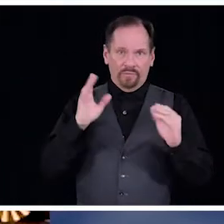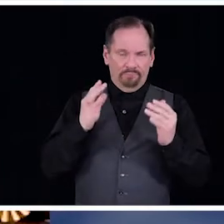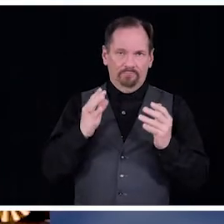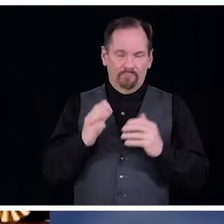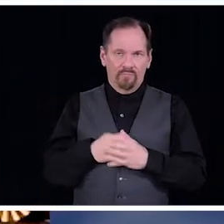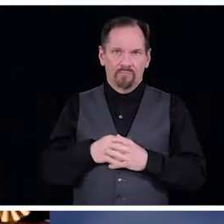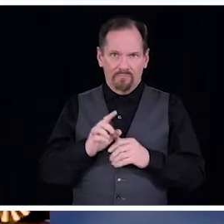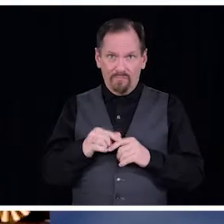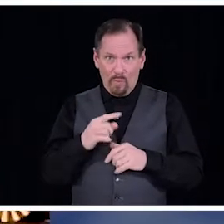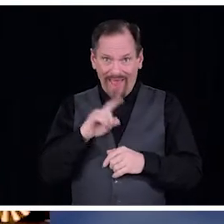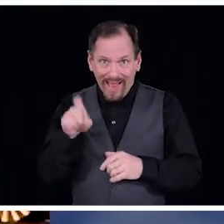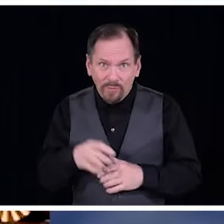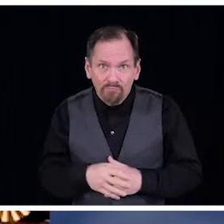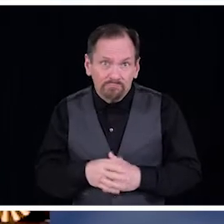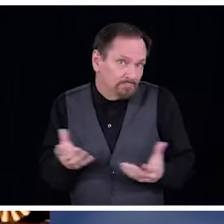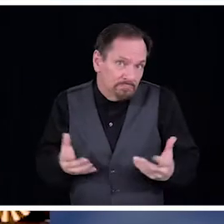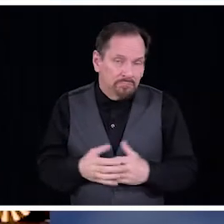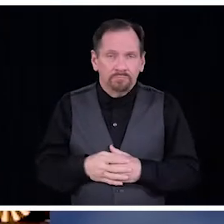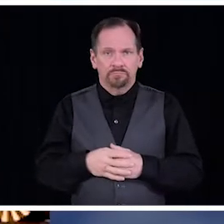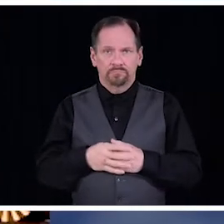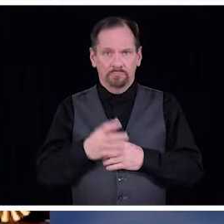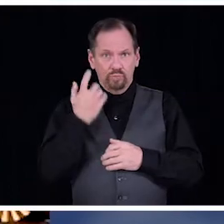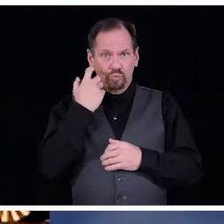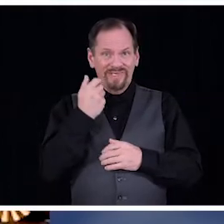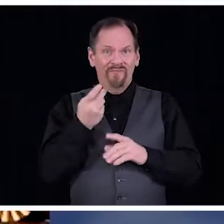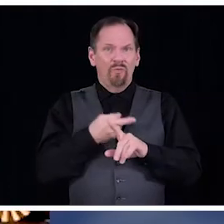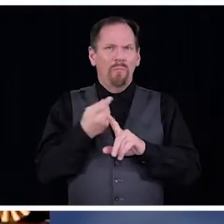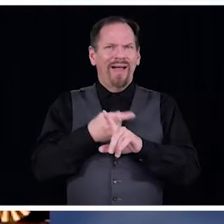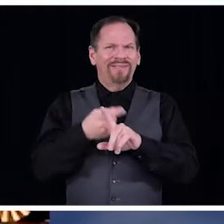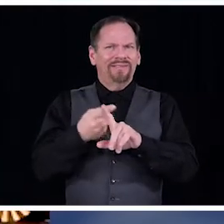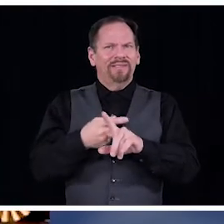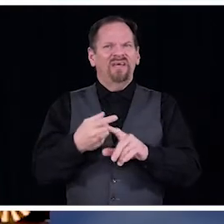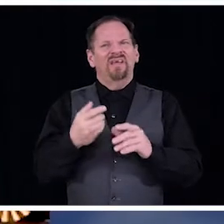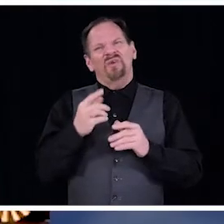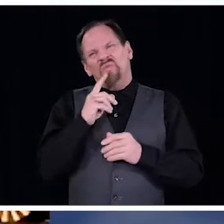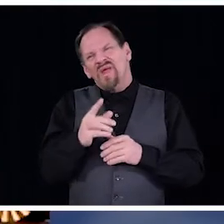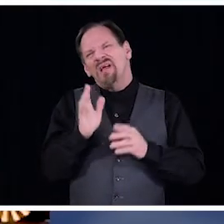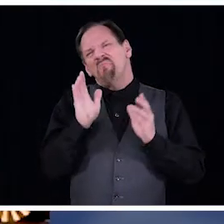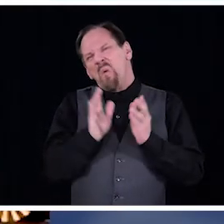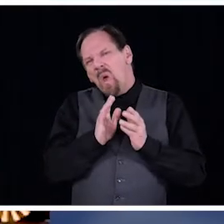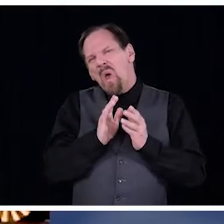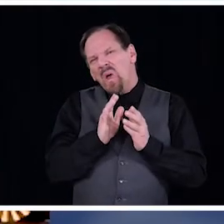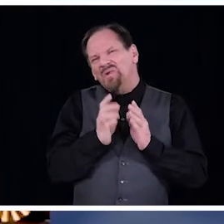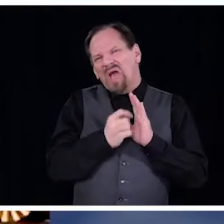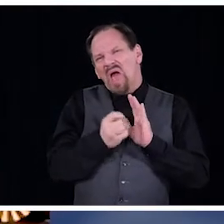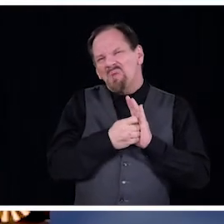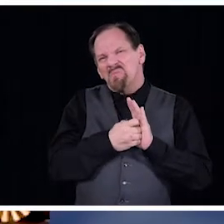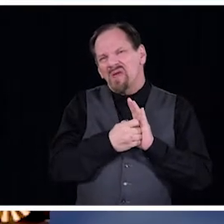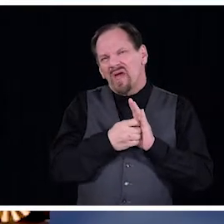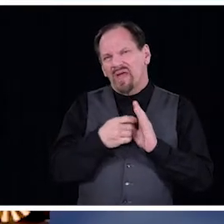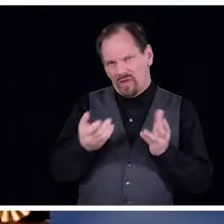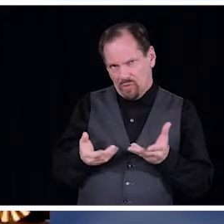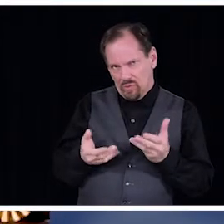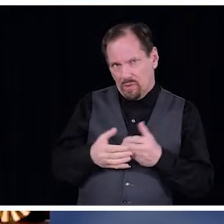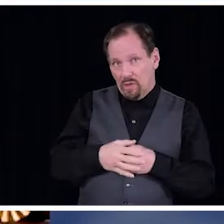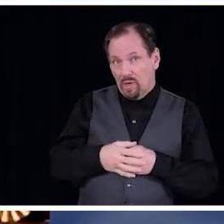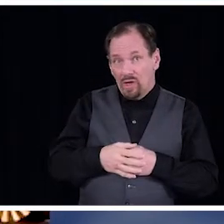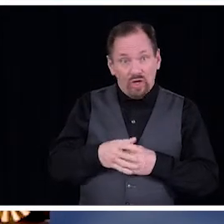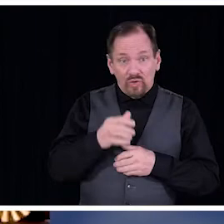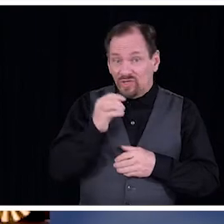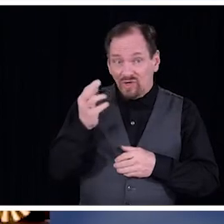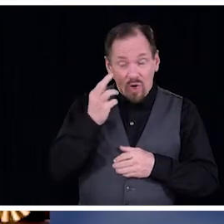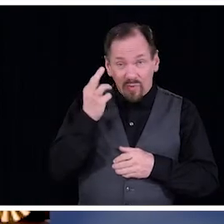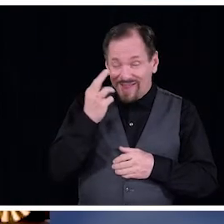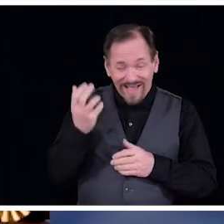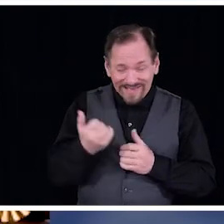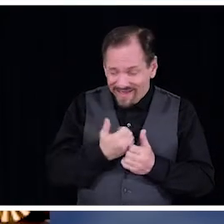do. And while the last few months represented proportionally a small part of your time at Peabody, you didn't get to realize everything